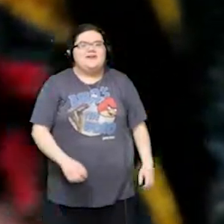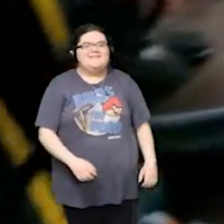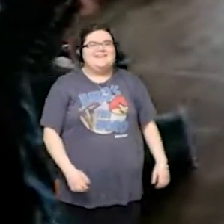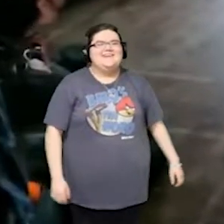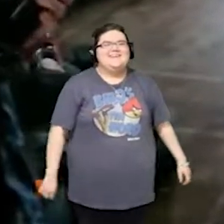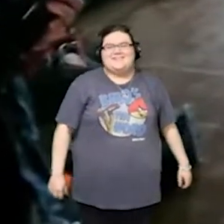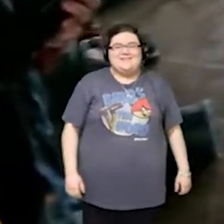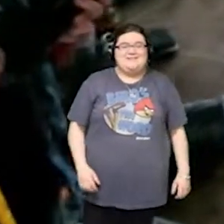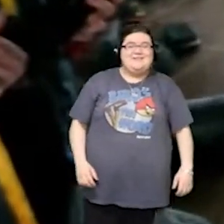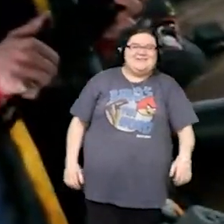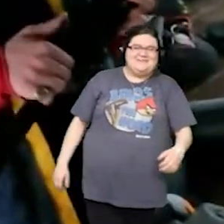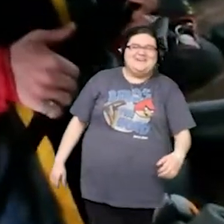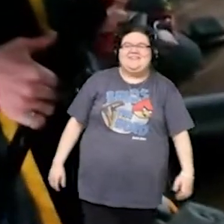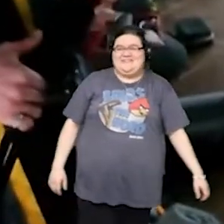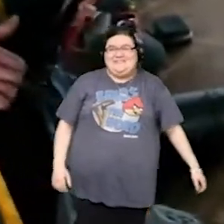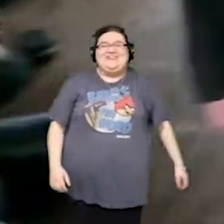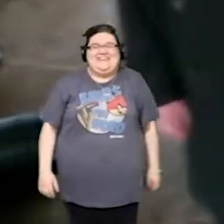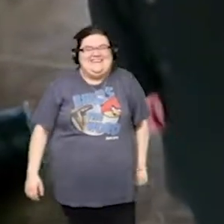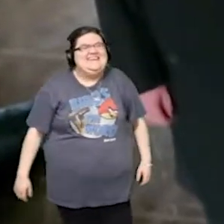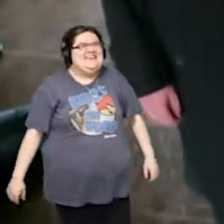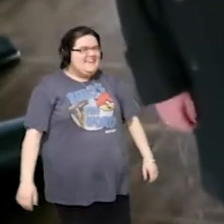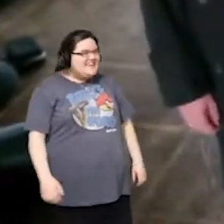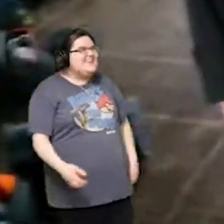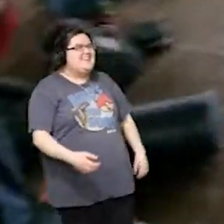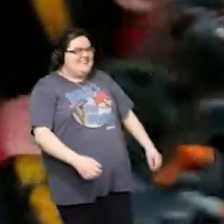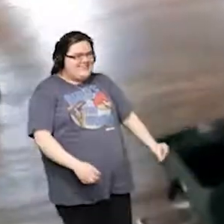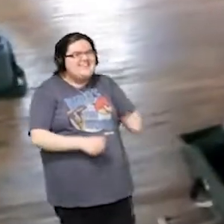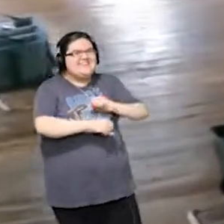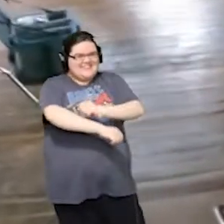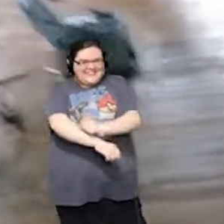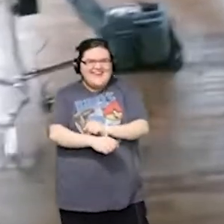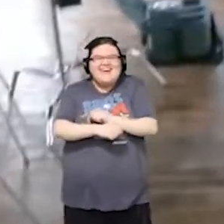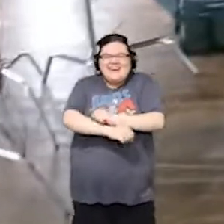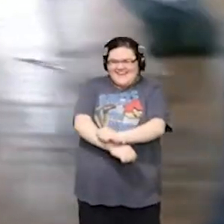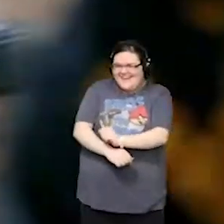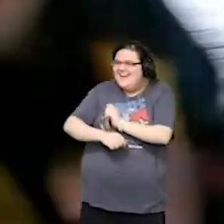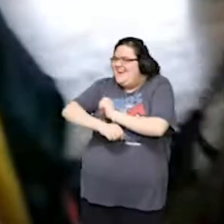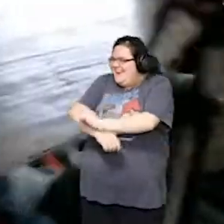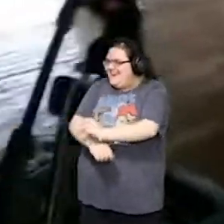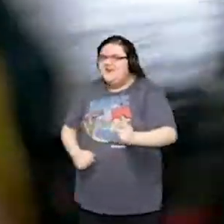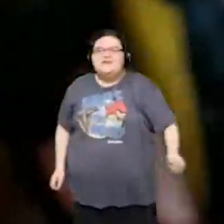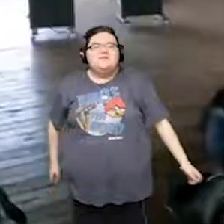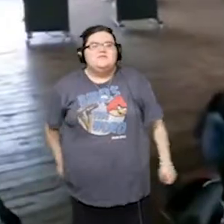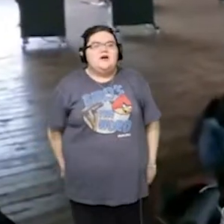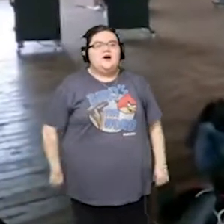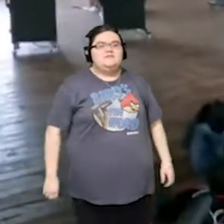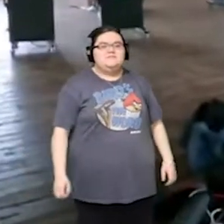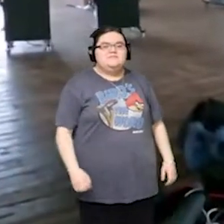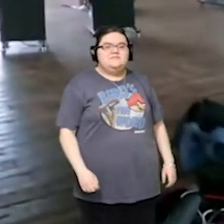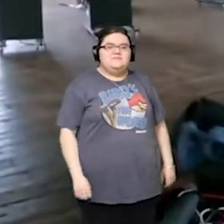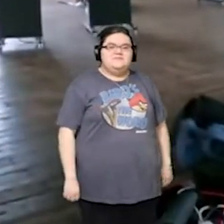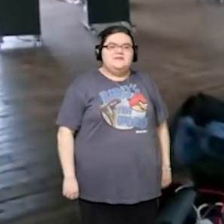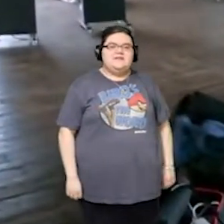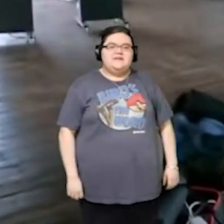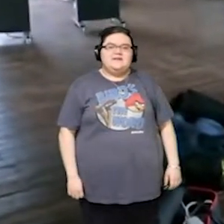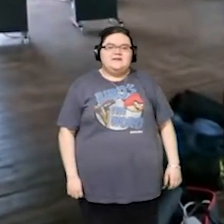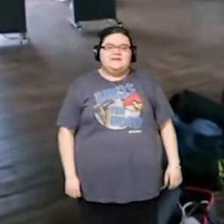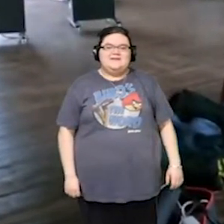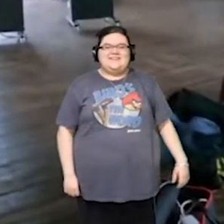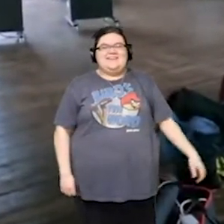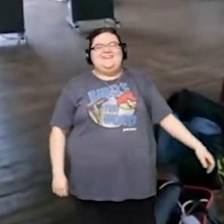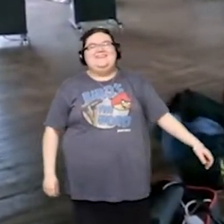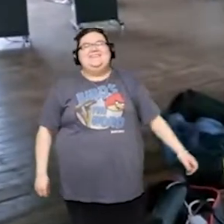you both have a choice between the 70 to 200 or the 70 to 200. I'll let you guys decide. 70 to 200. Man, I guess I'll pick the